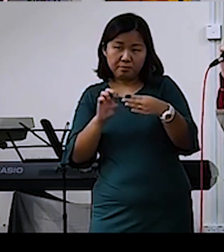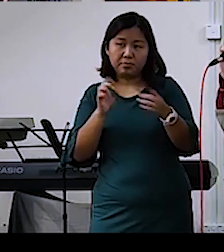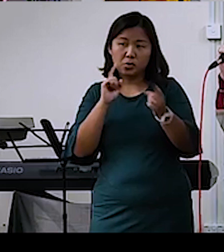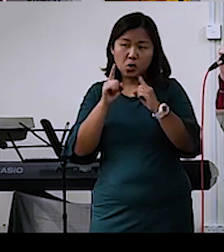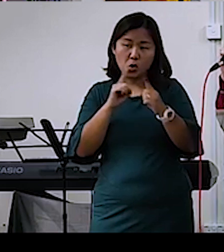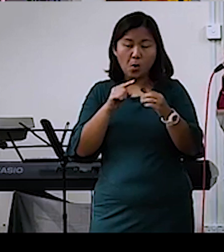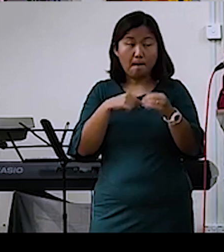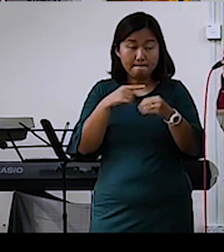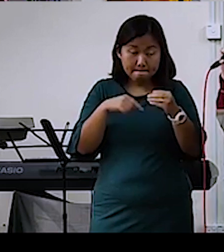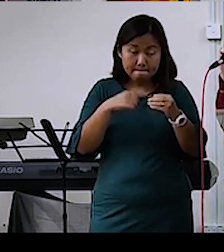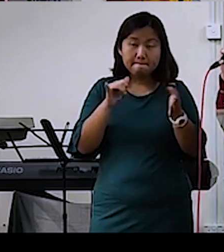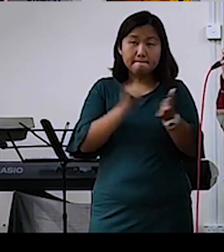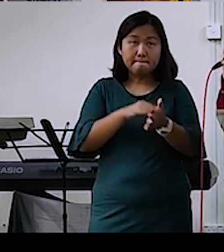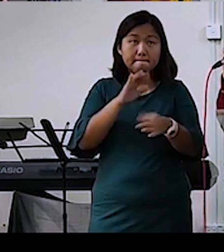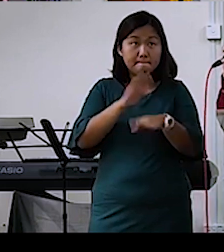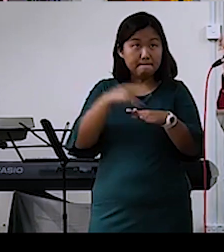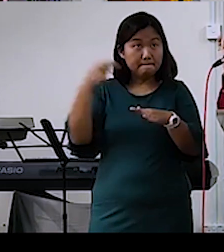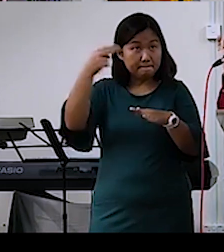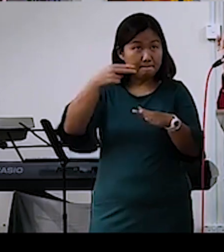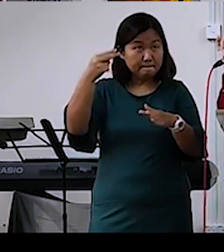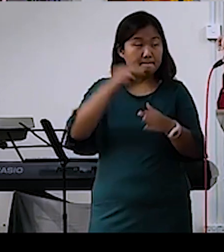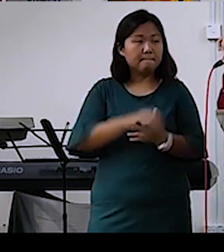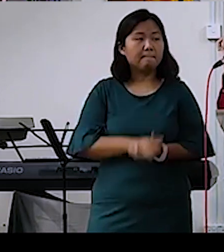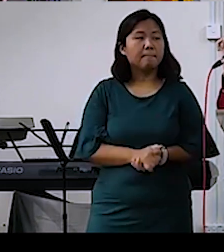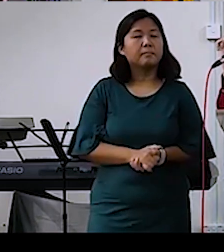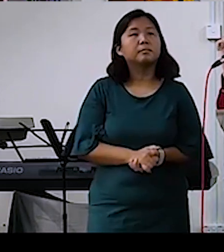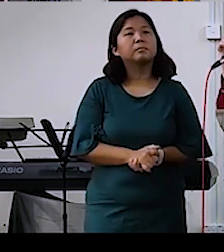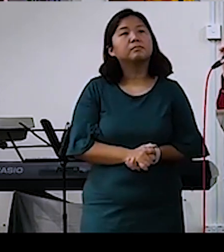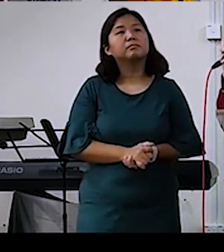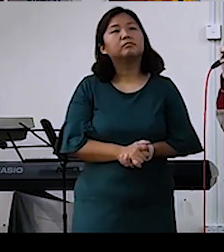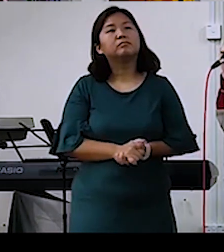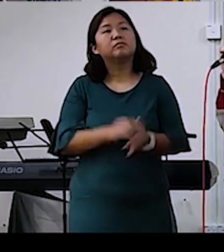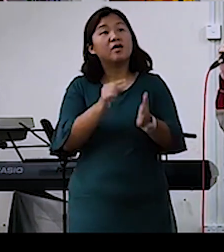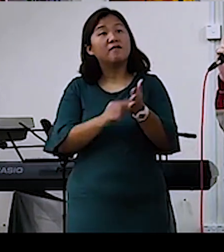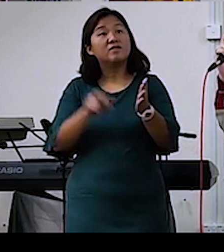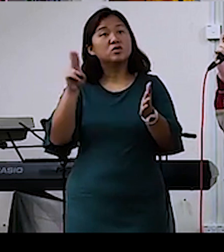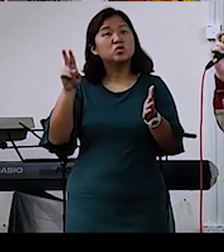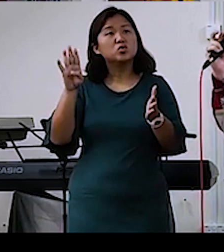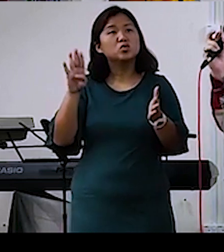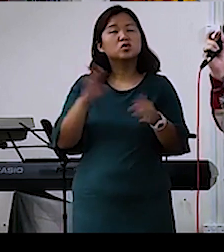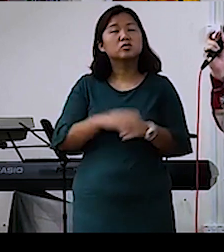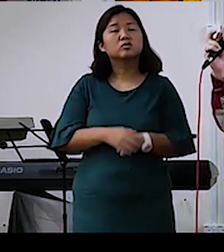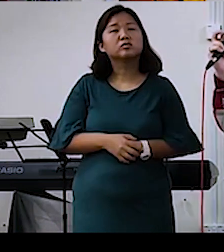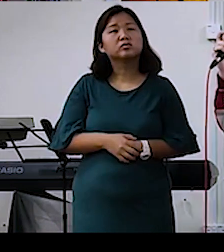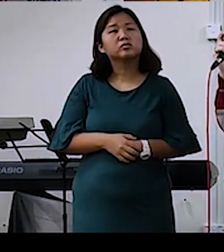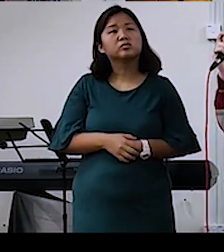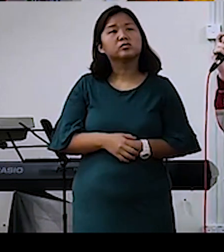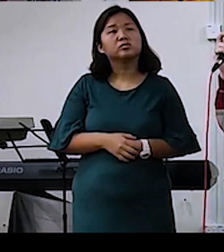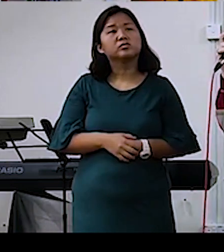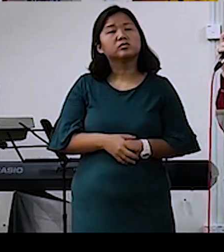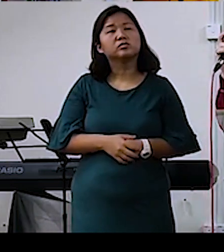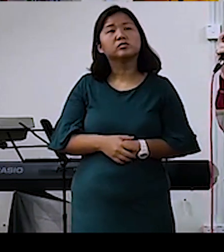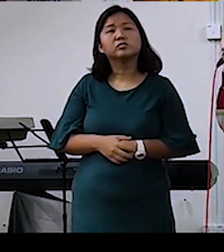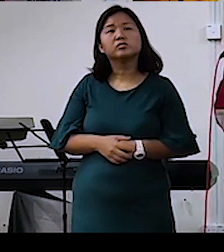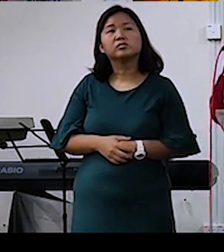about this on Thursday. Okay, I'm going to end here. I'm going to continue with verse 2b.But by manifestation of the